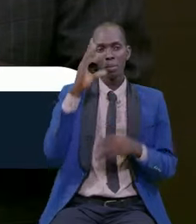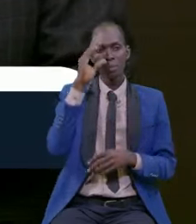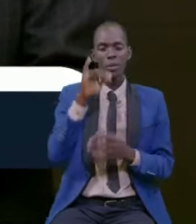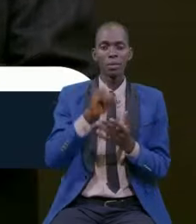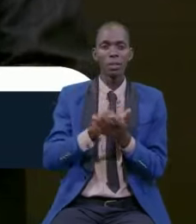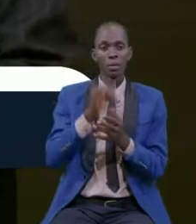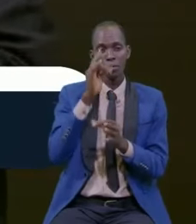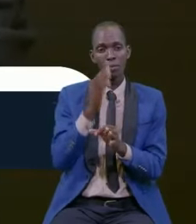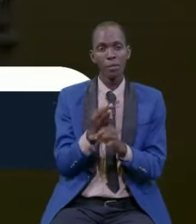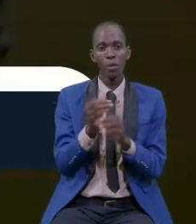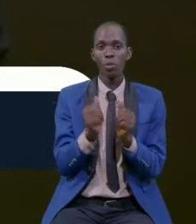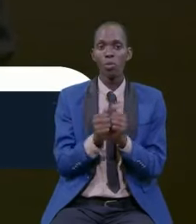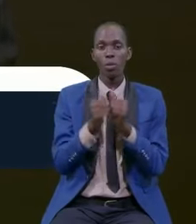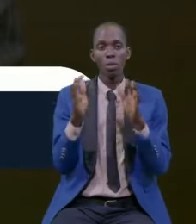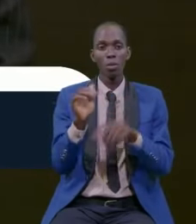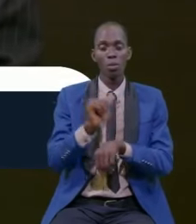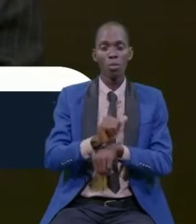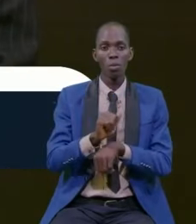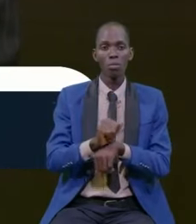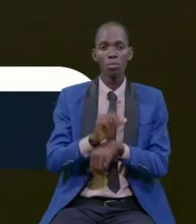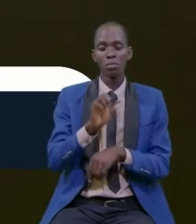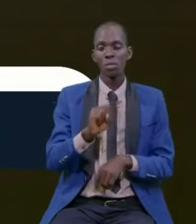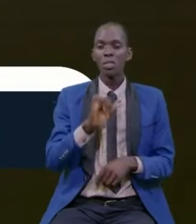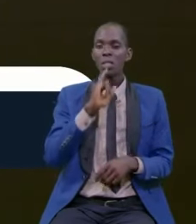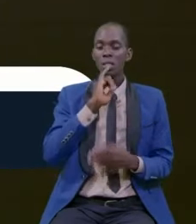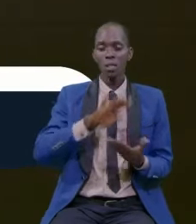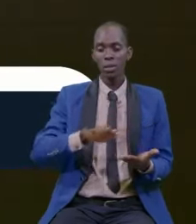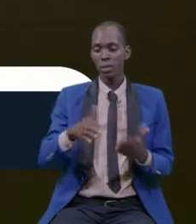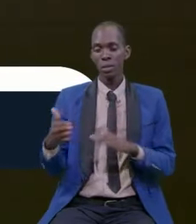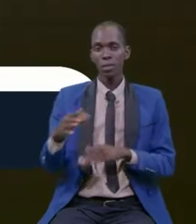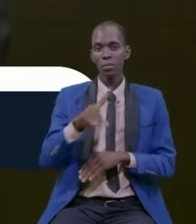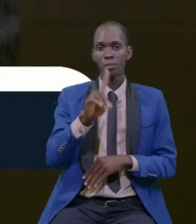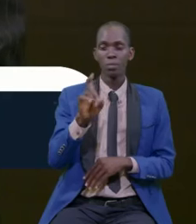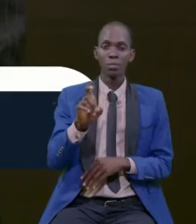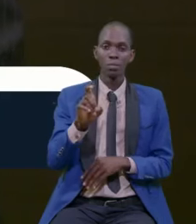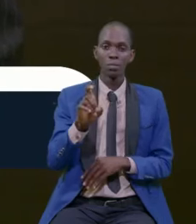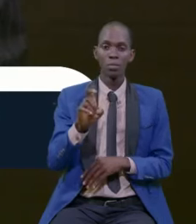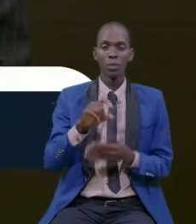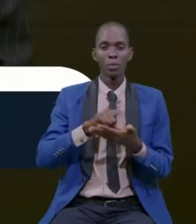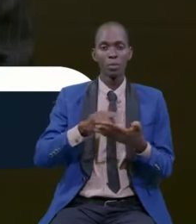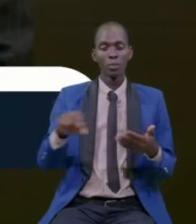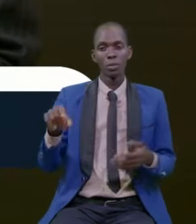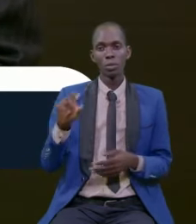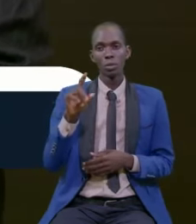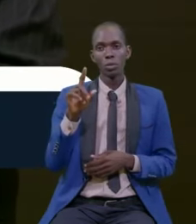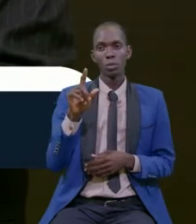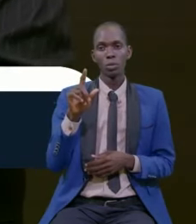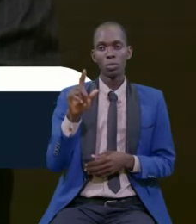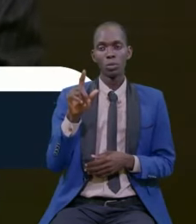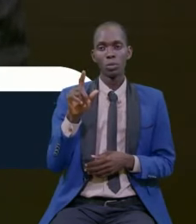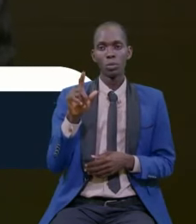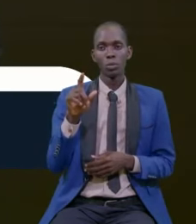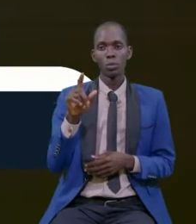face without works is dead verse 20 sorry